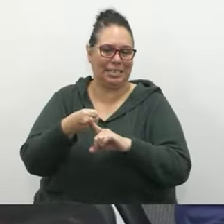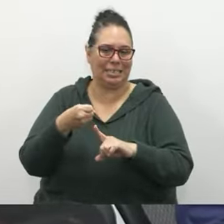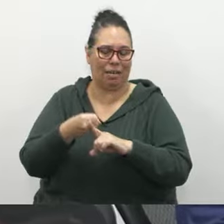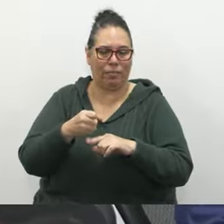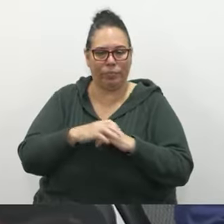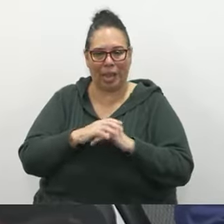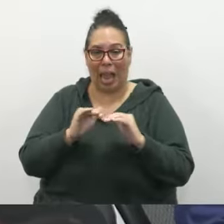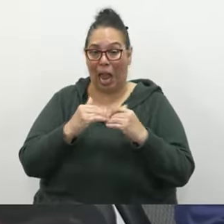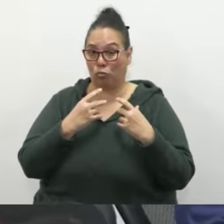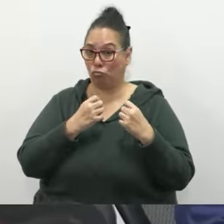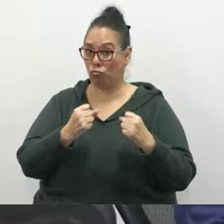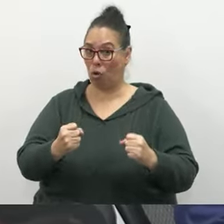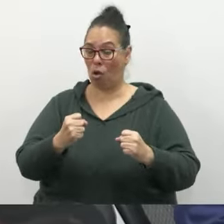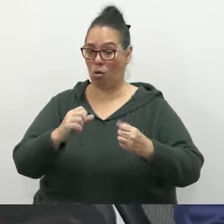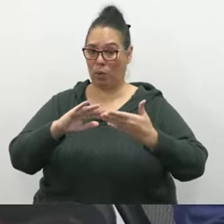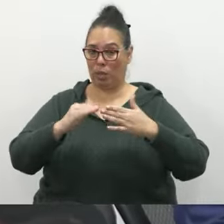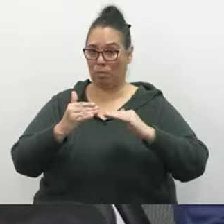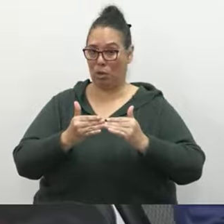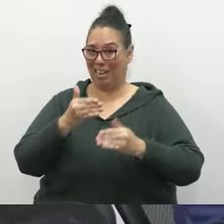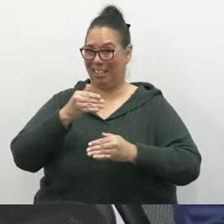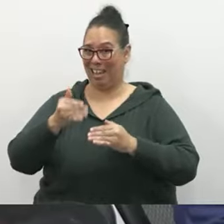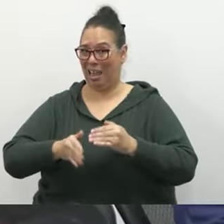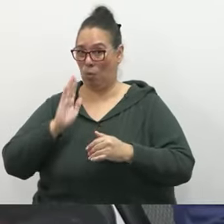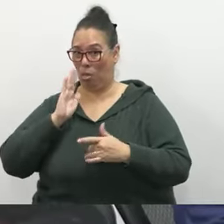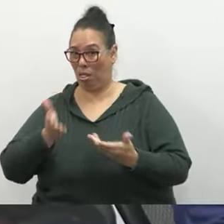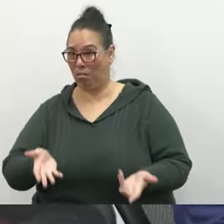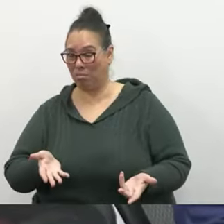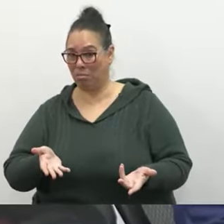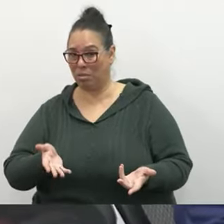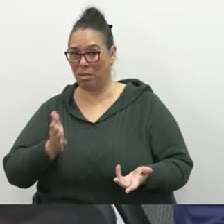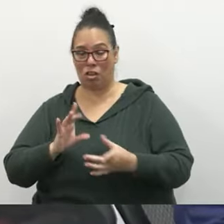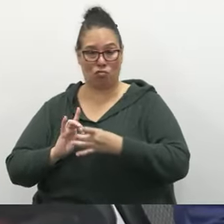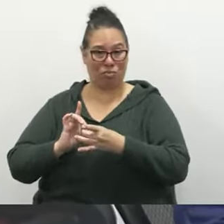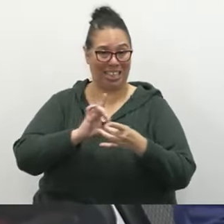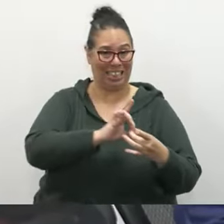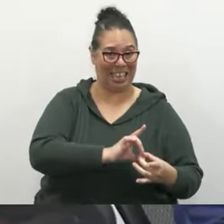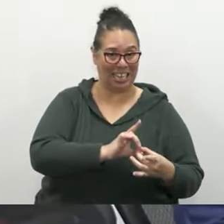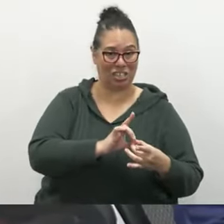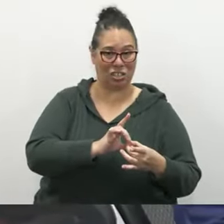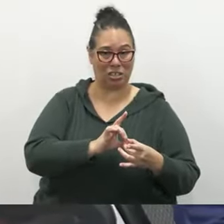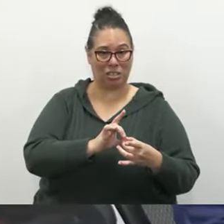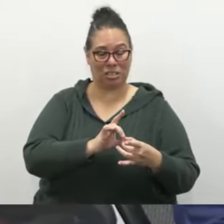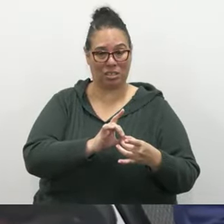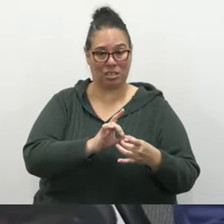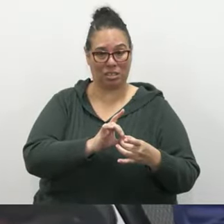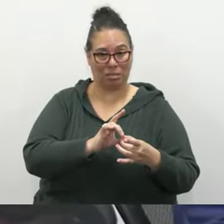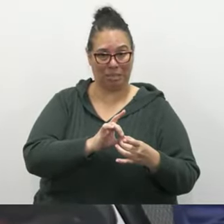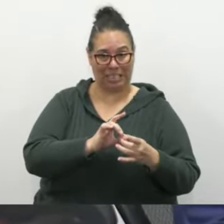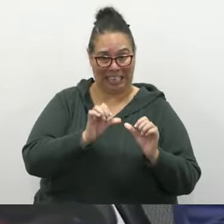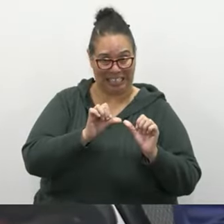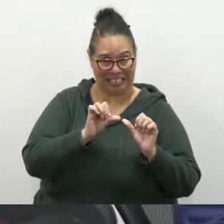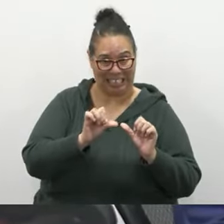How strong will that community be in the end? Will relationships forged before these cuts survive policies that